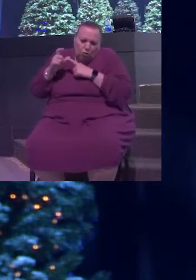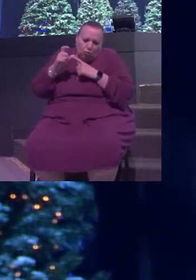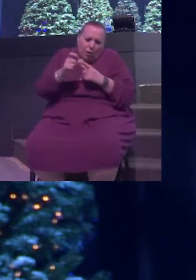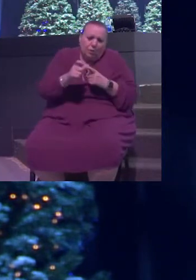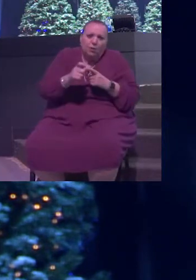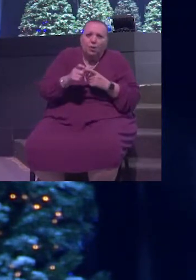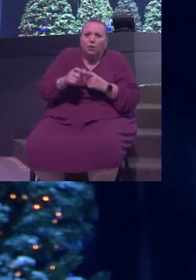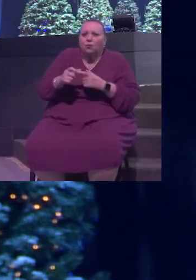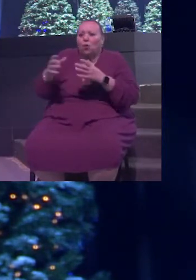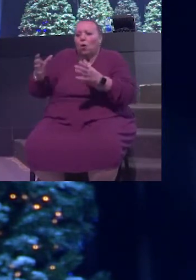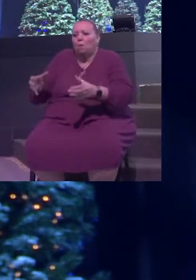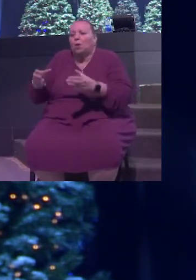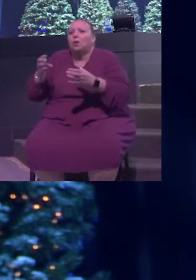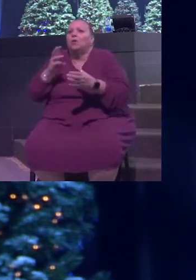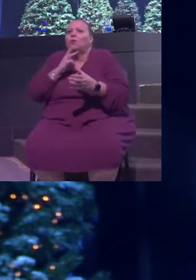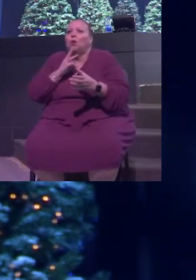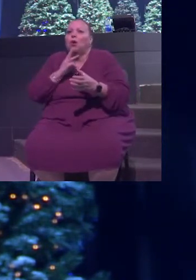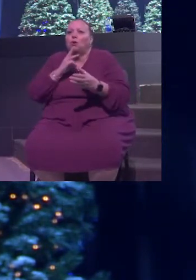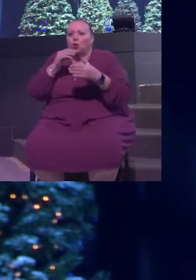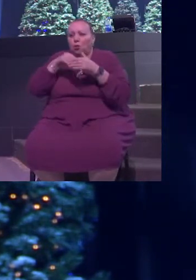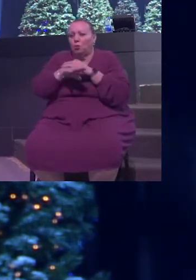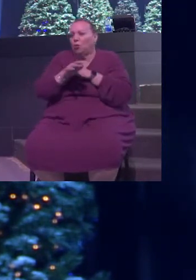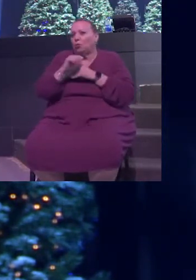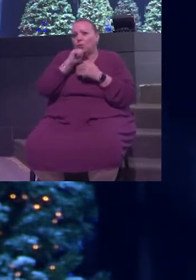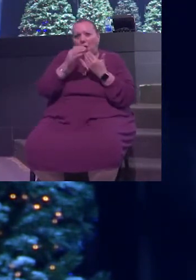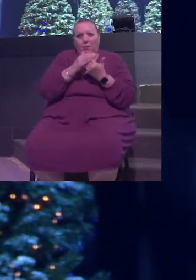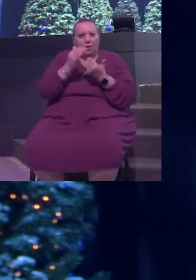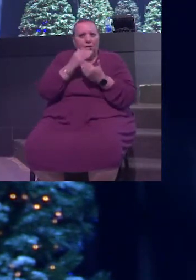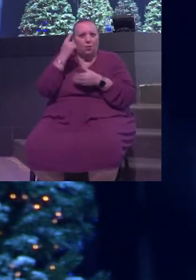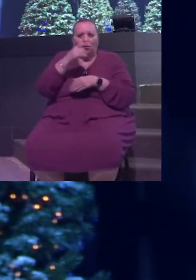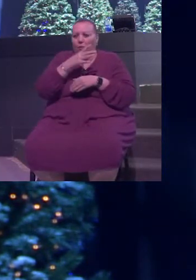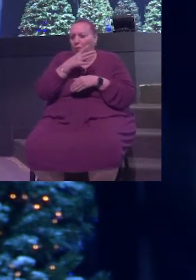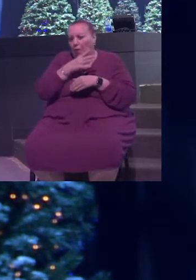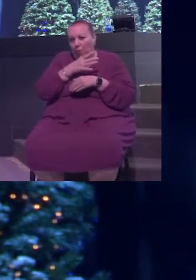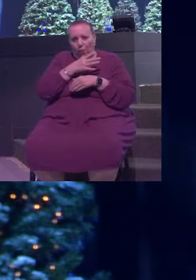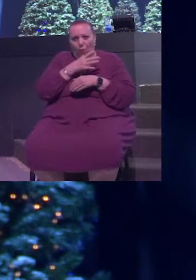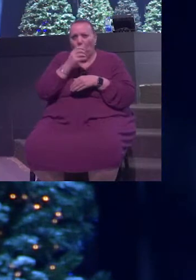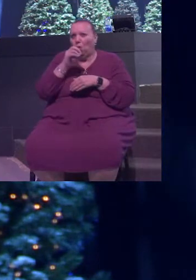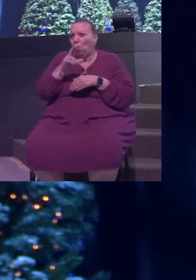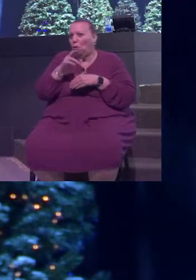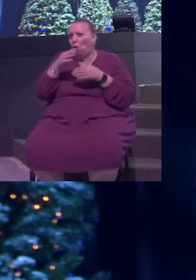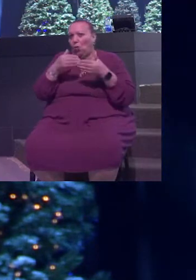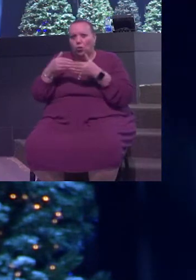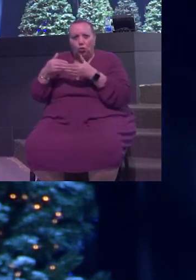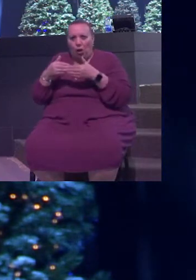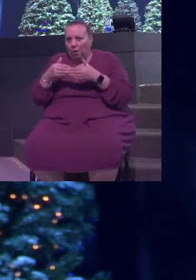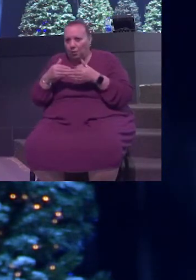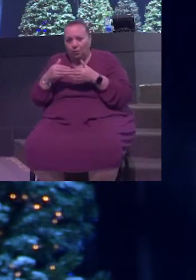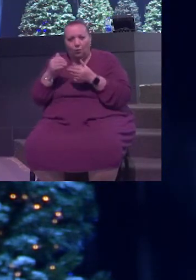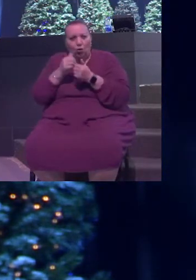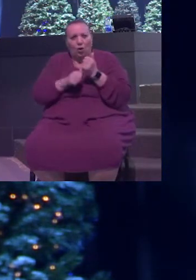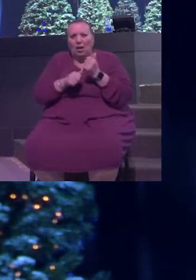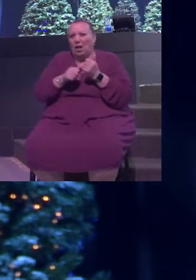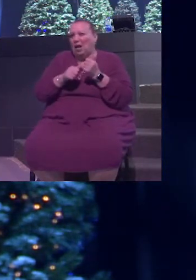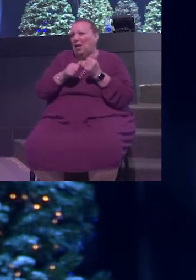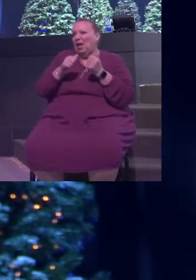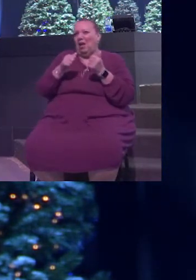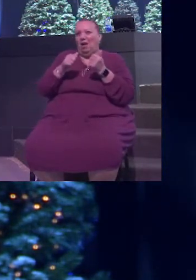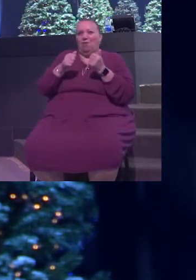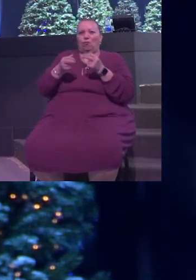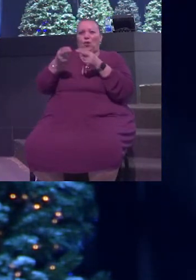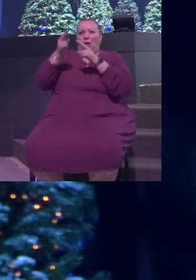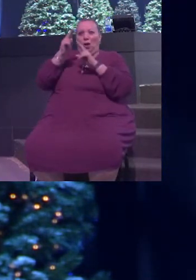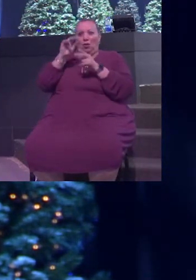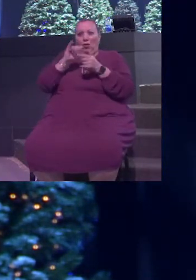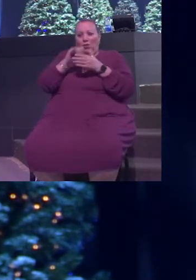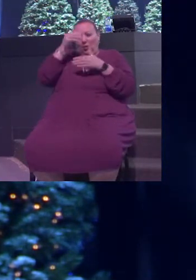for a bucket of water. The birth would not be easy for the mother or the child, for every royal privilege for this